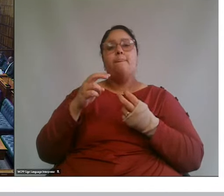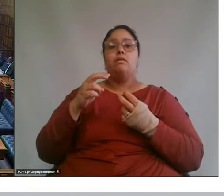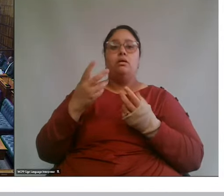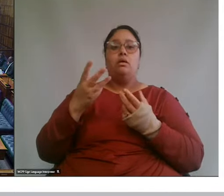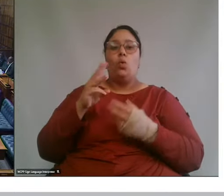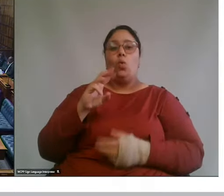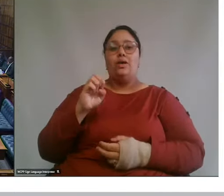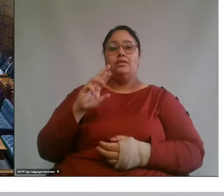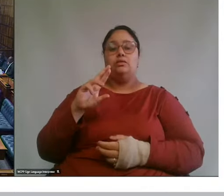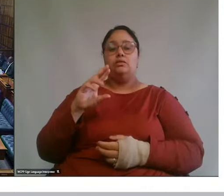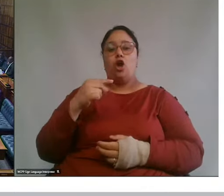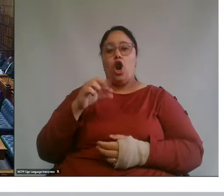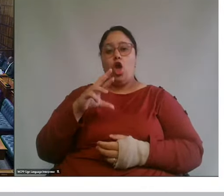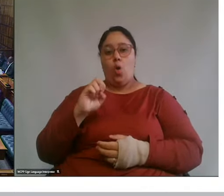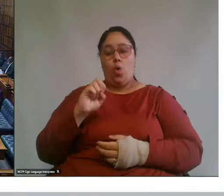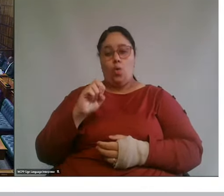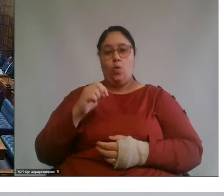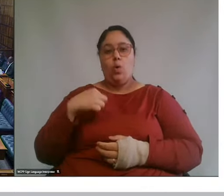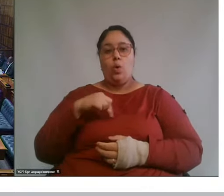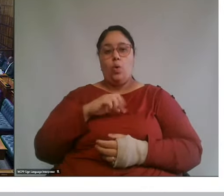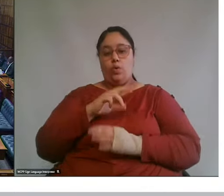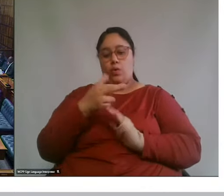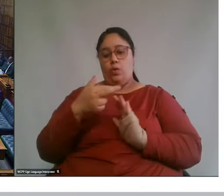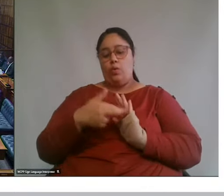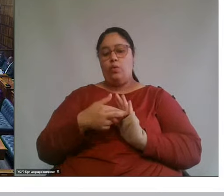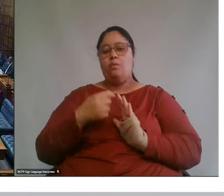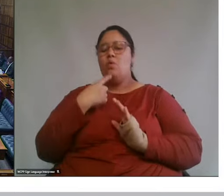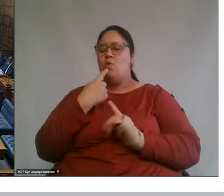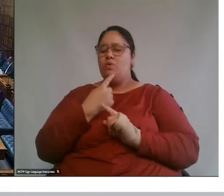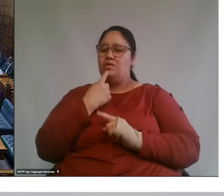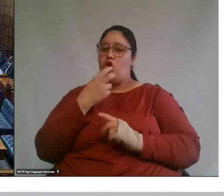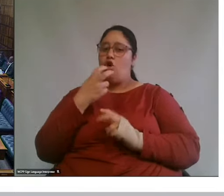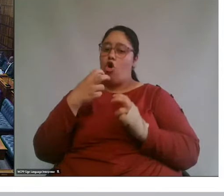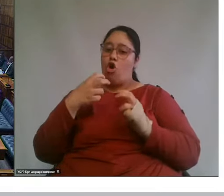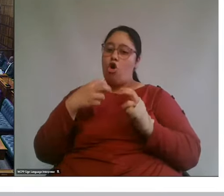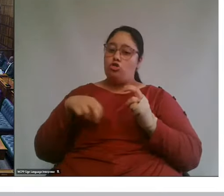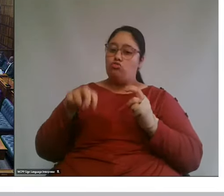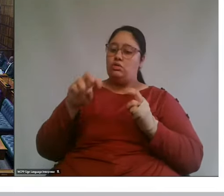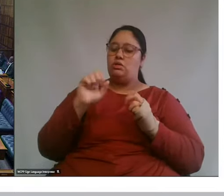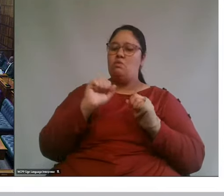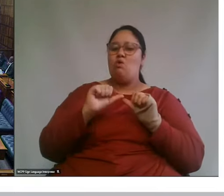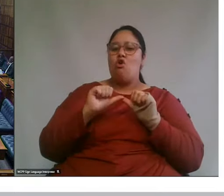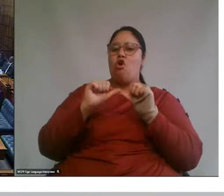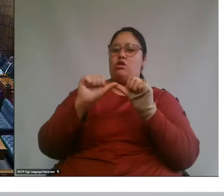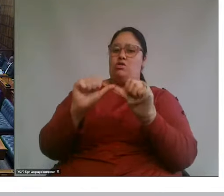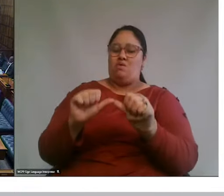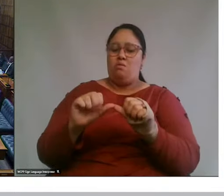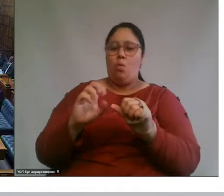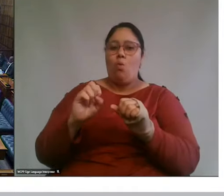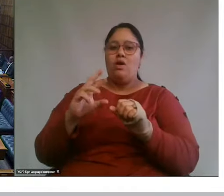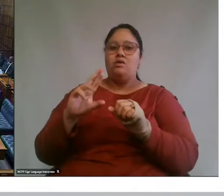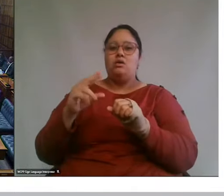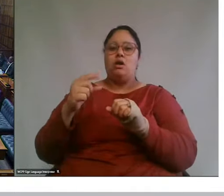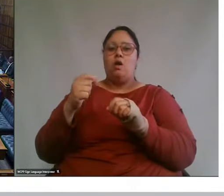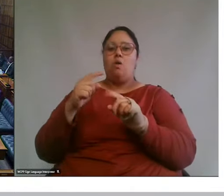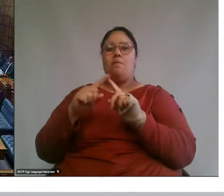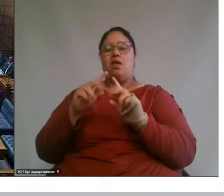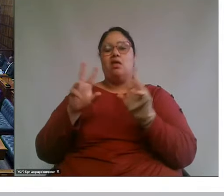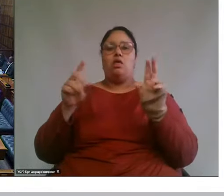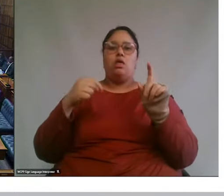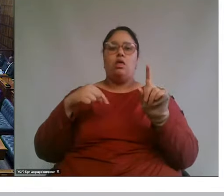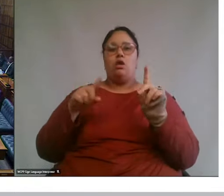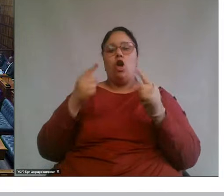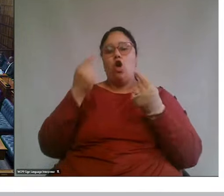West on the Continuum of this I always like to tourism as a Continuum wsro plays what we call in the